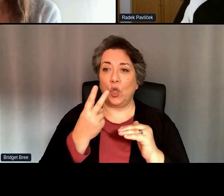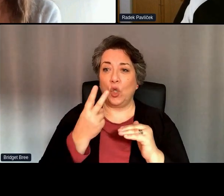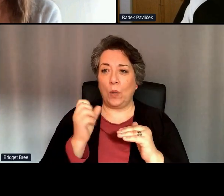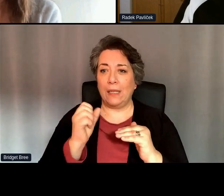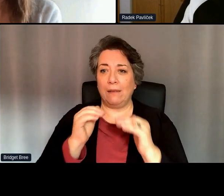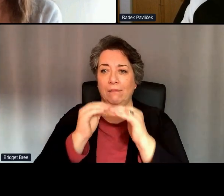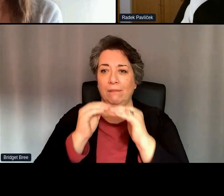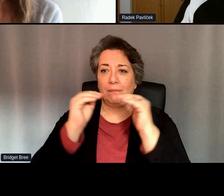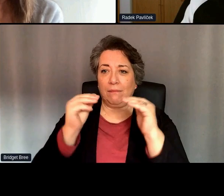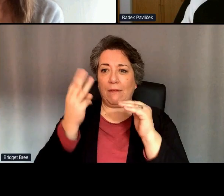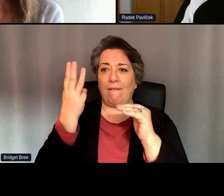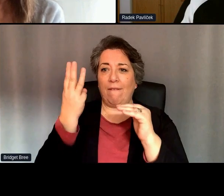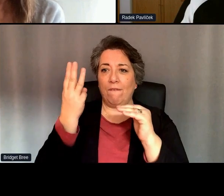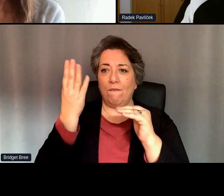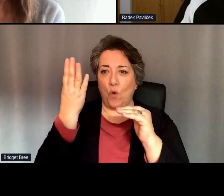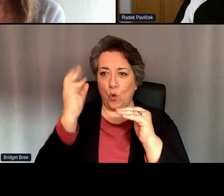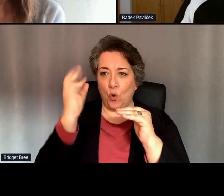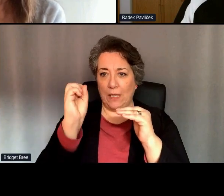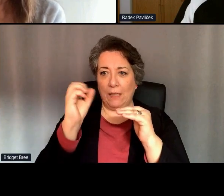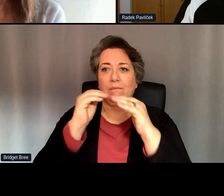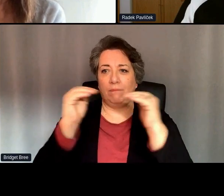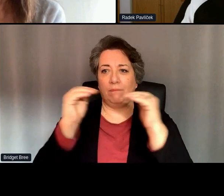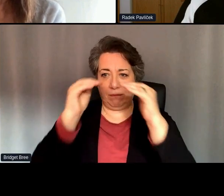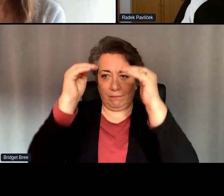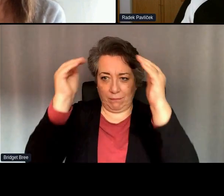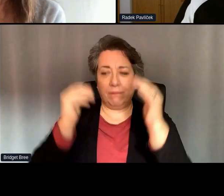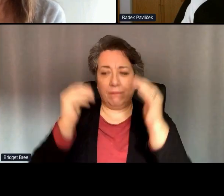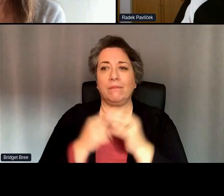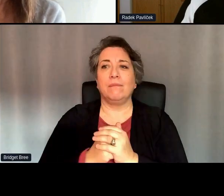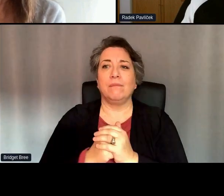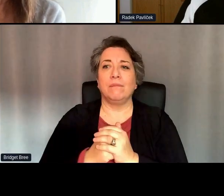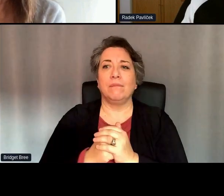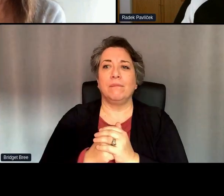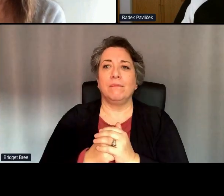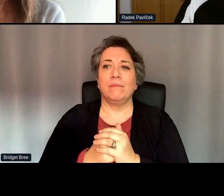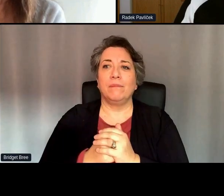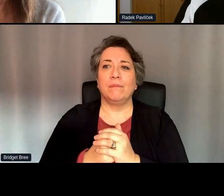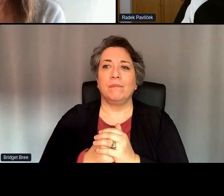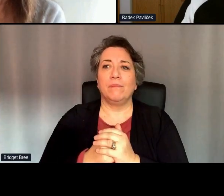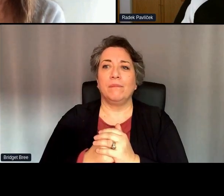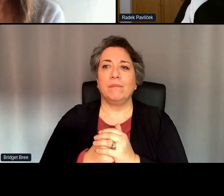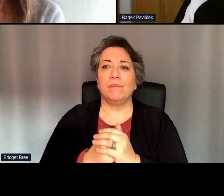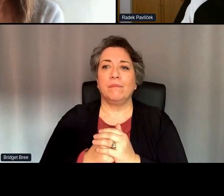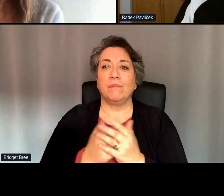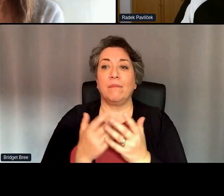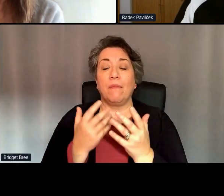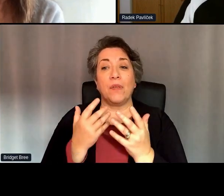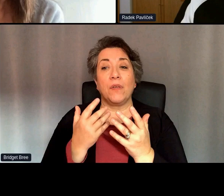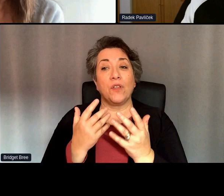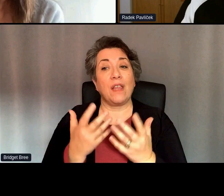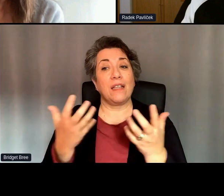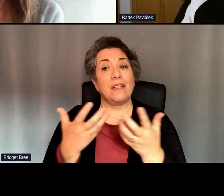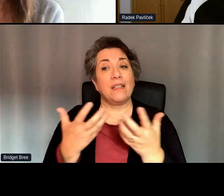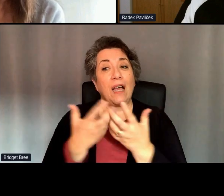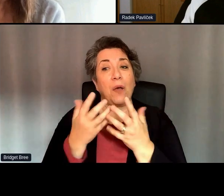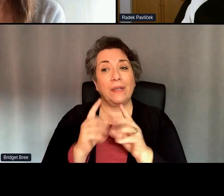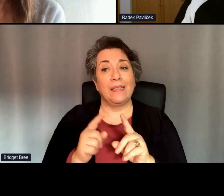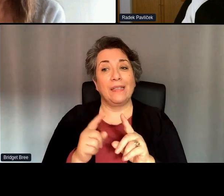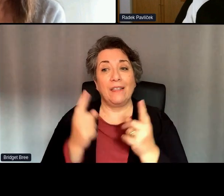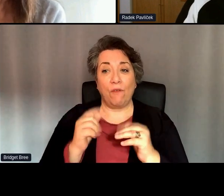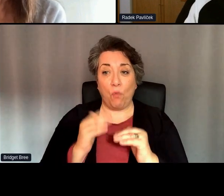and so on. So that is actually what differs from one level to another.